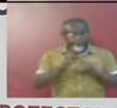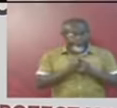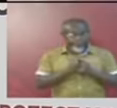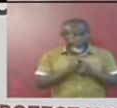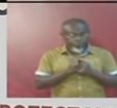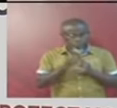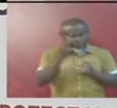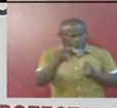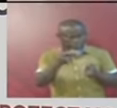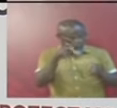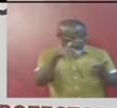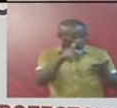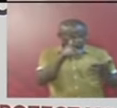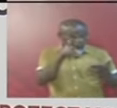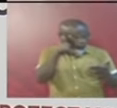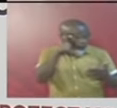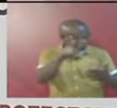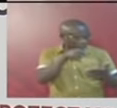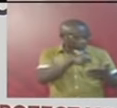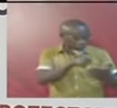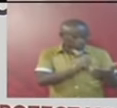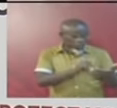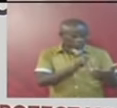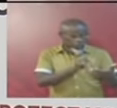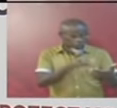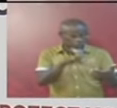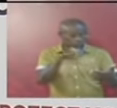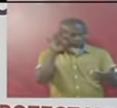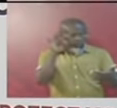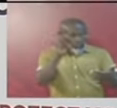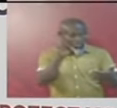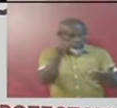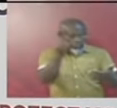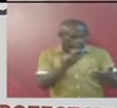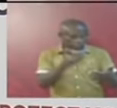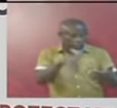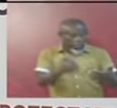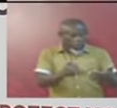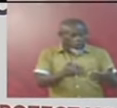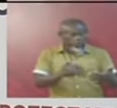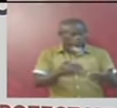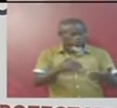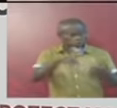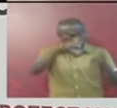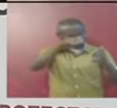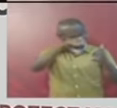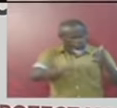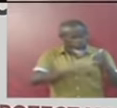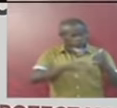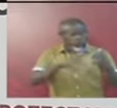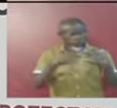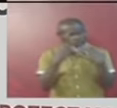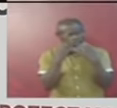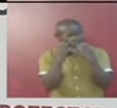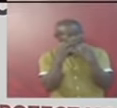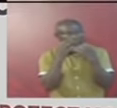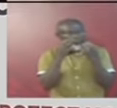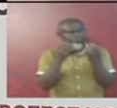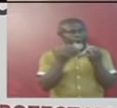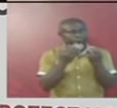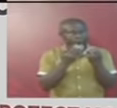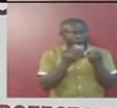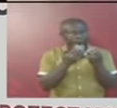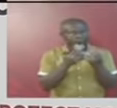technology. So there are lots of easy ways that you could find that to reduce your anxiety in that moment when you